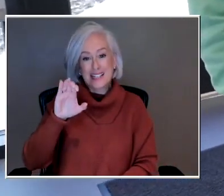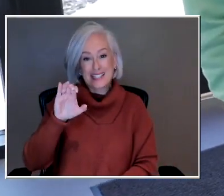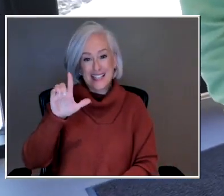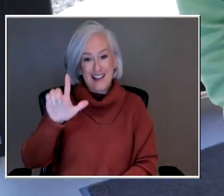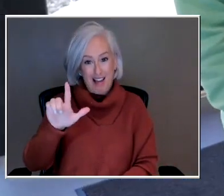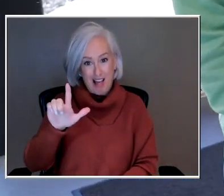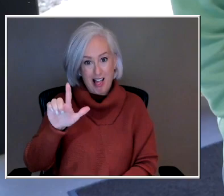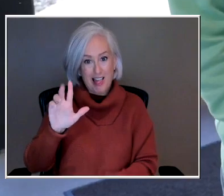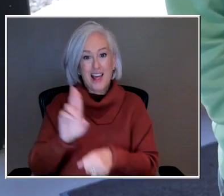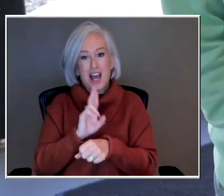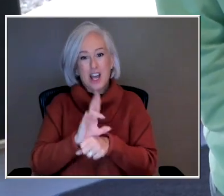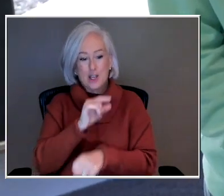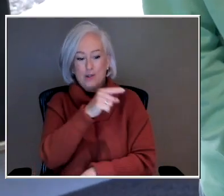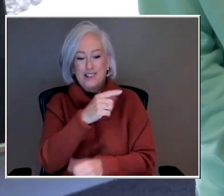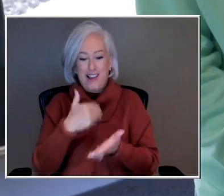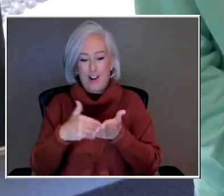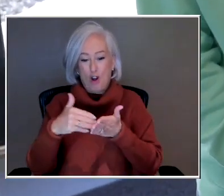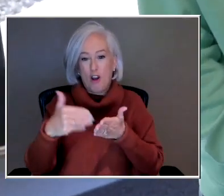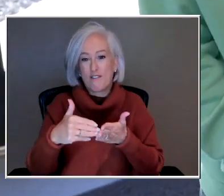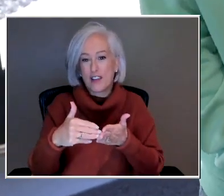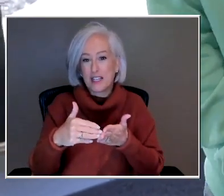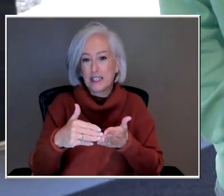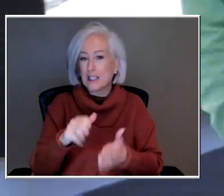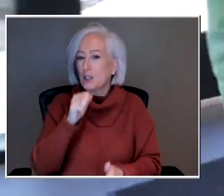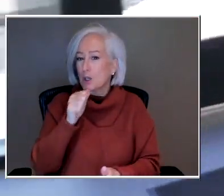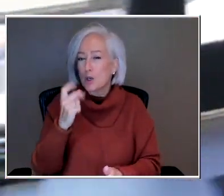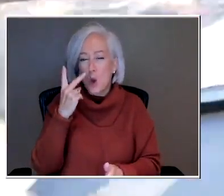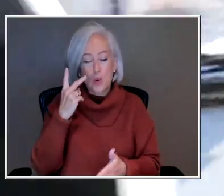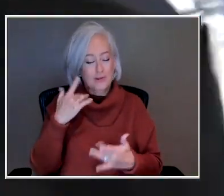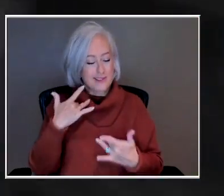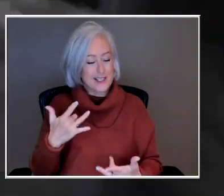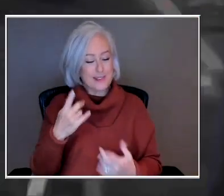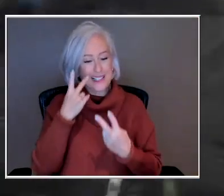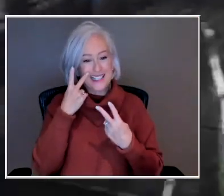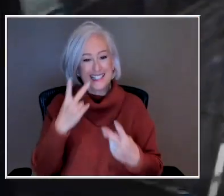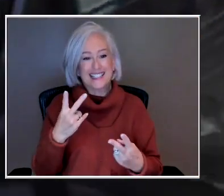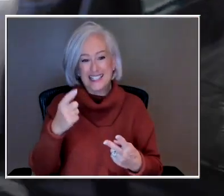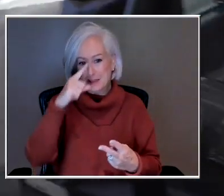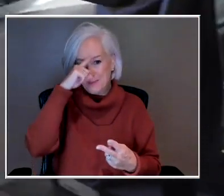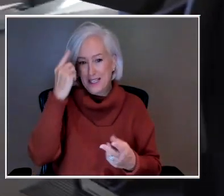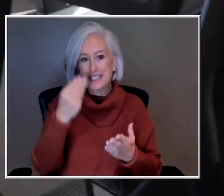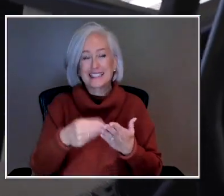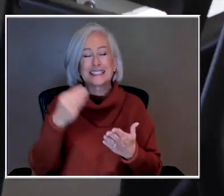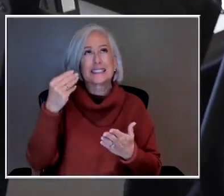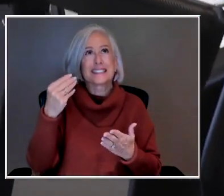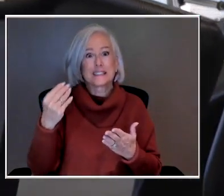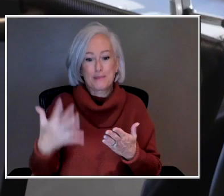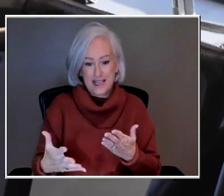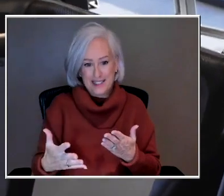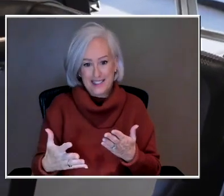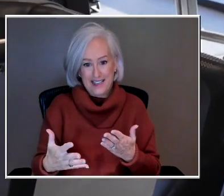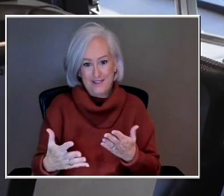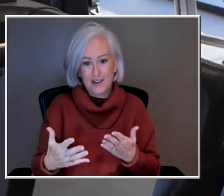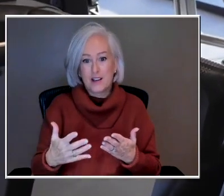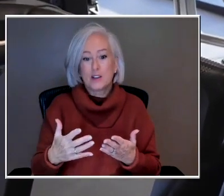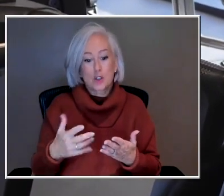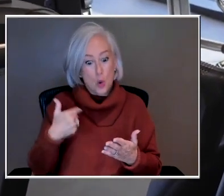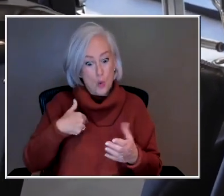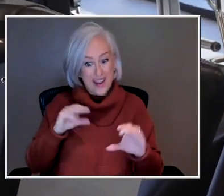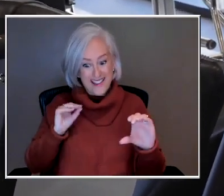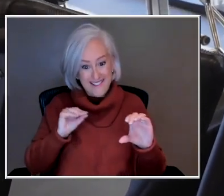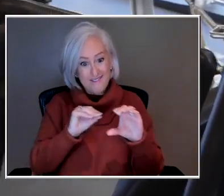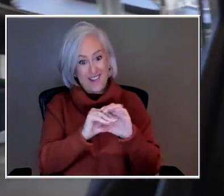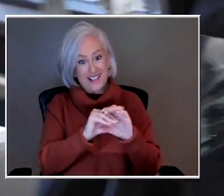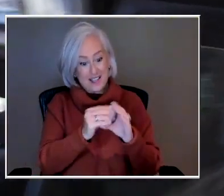not something you see in training facilities because of how expensive it is. So the fact that we invested in it early was